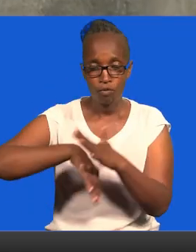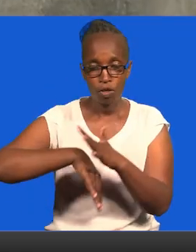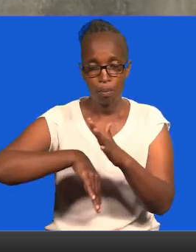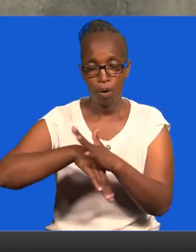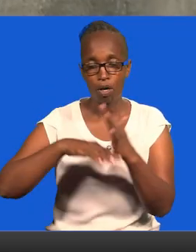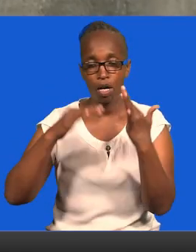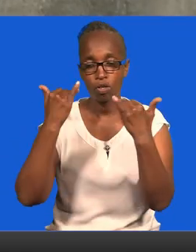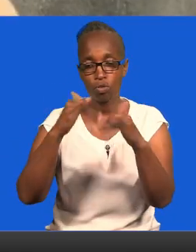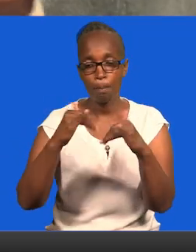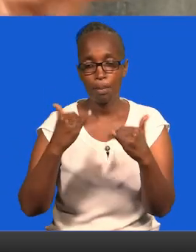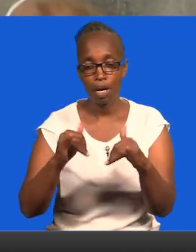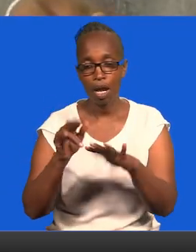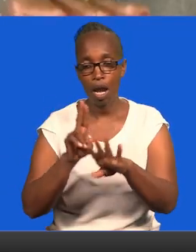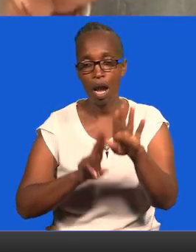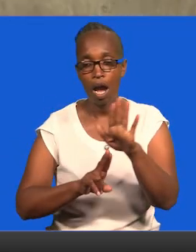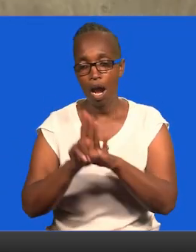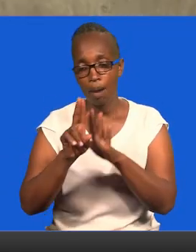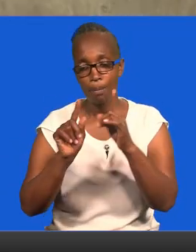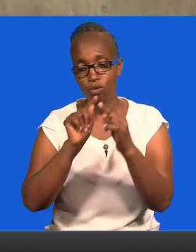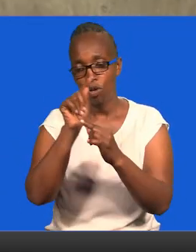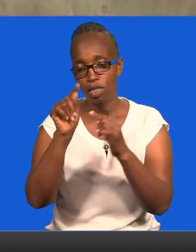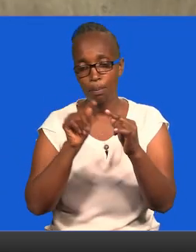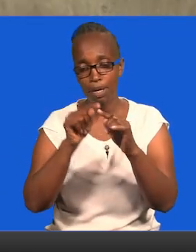football, you'll play it up to a given what?